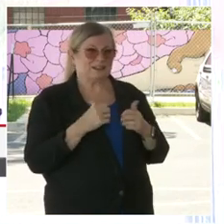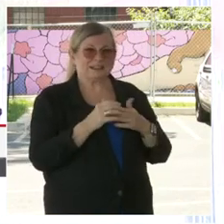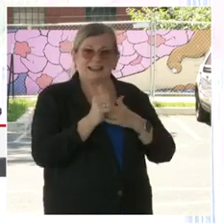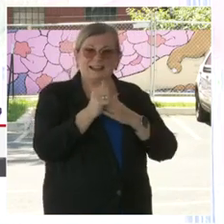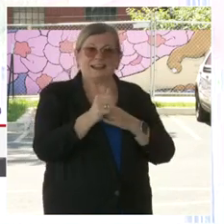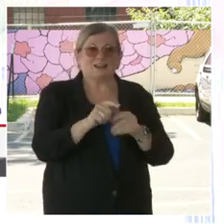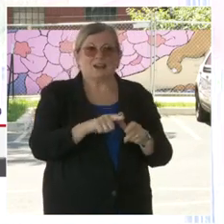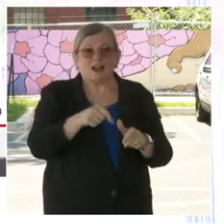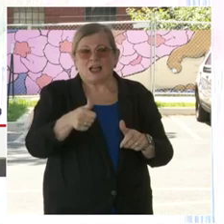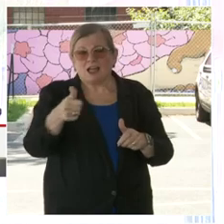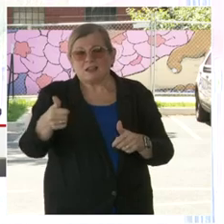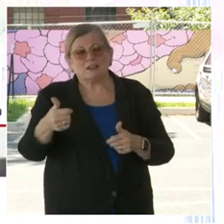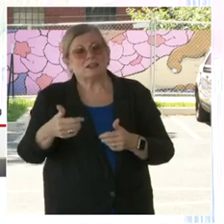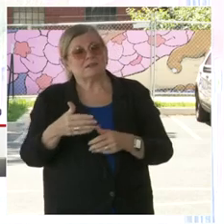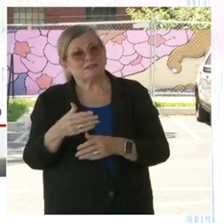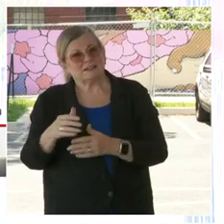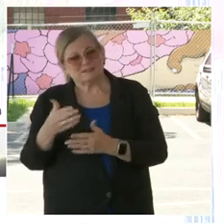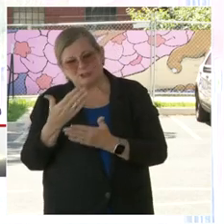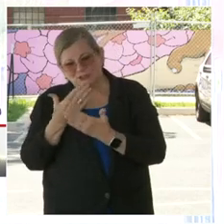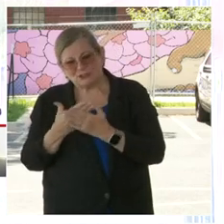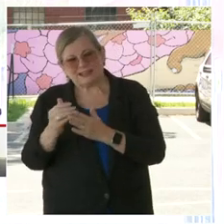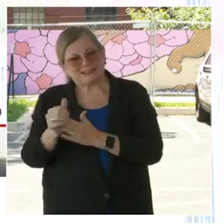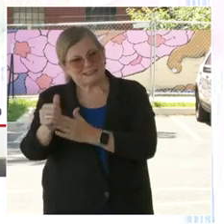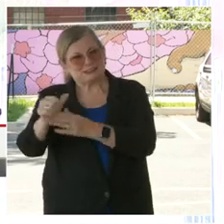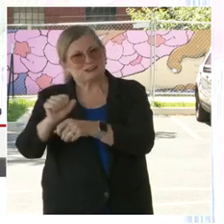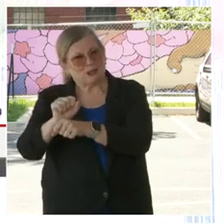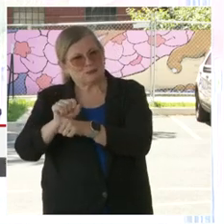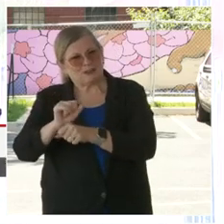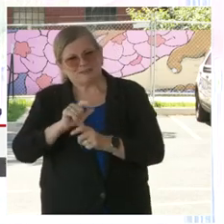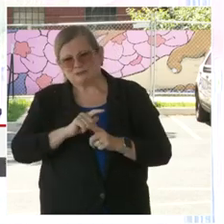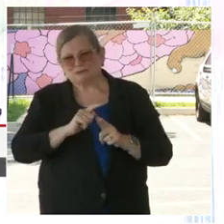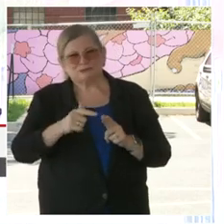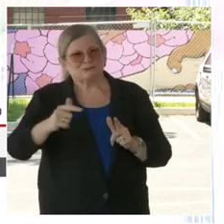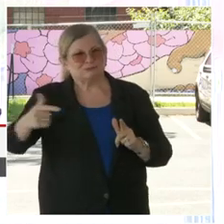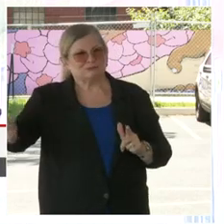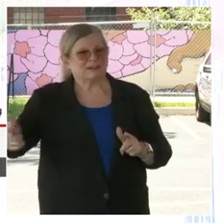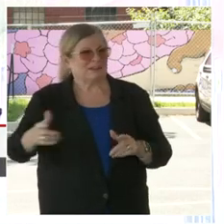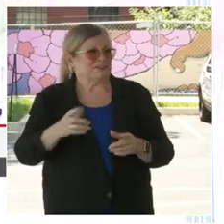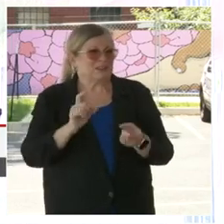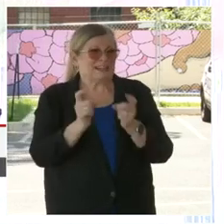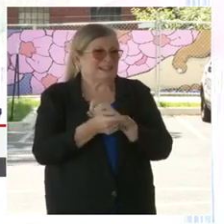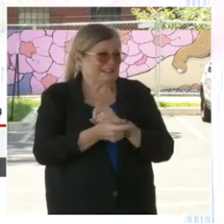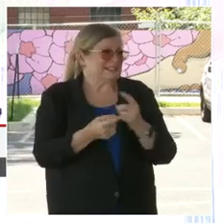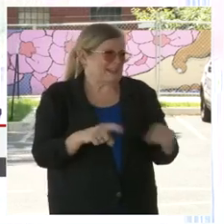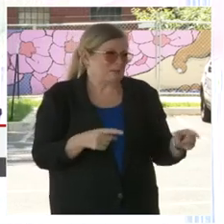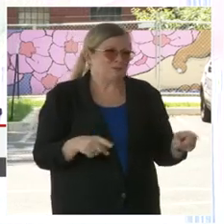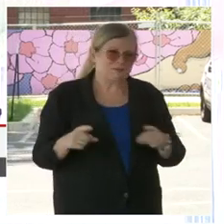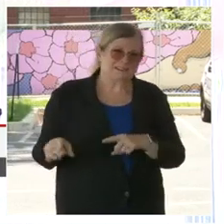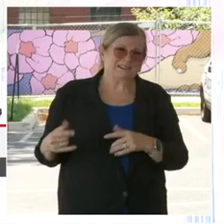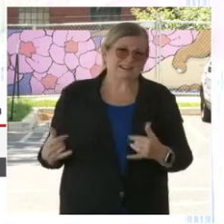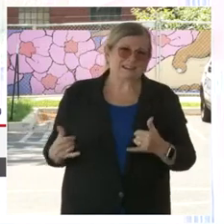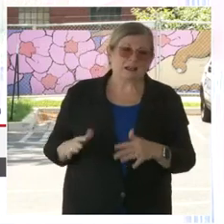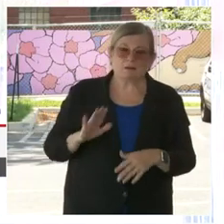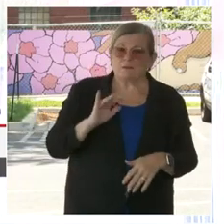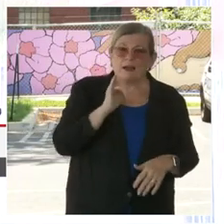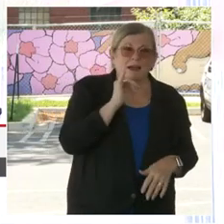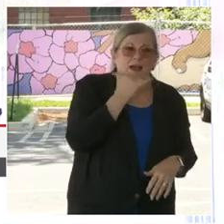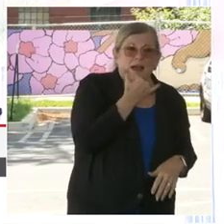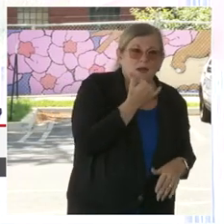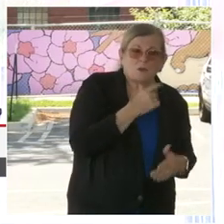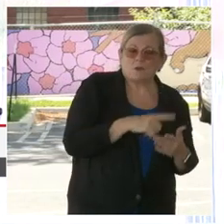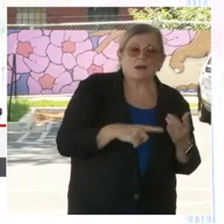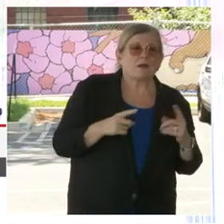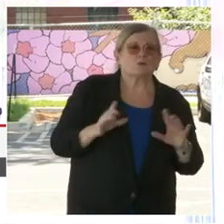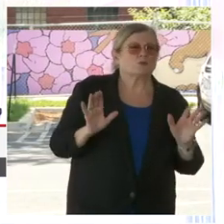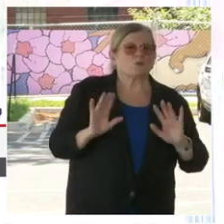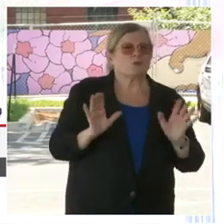paying jobs. So this transformation is underway, but it hasn't happened by accident, and it hasn't happened with a